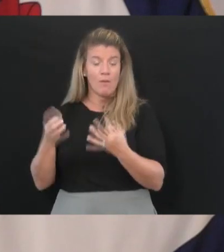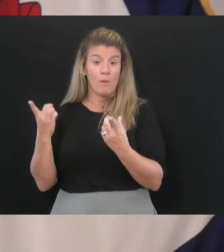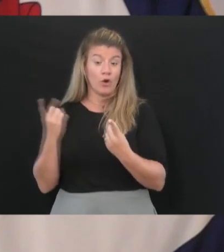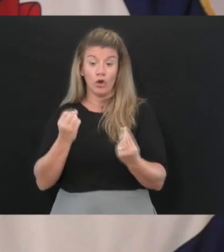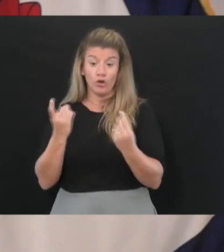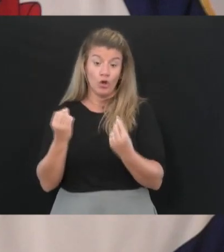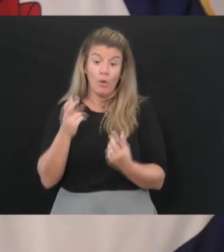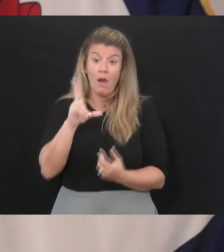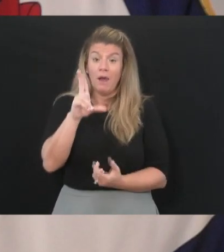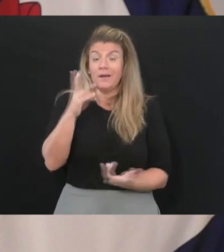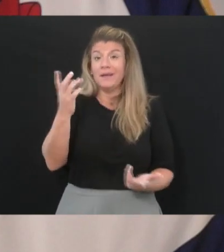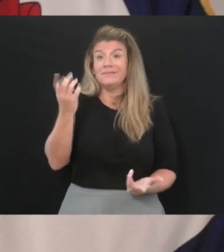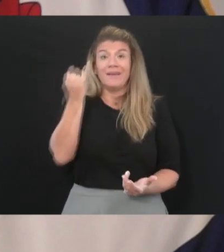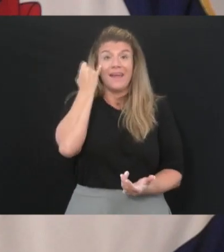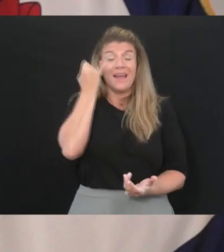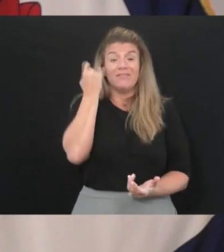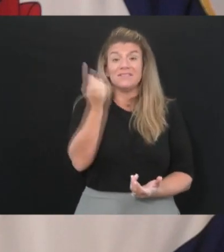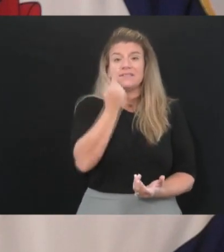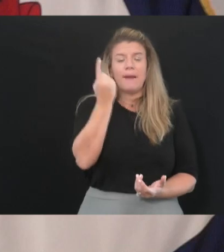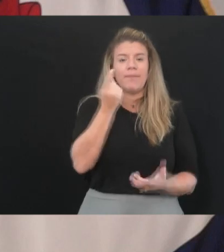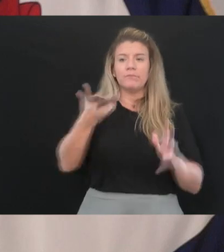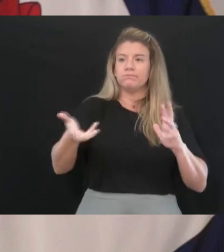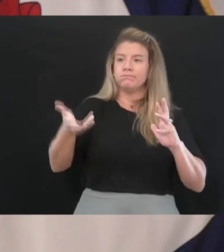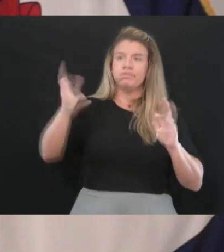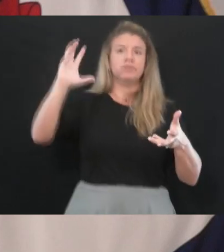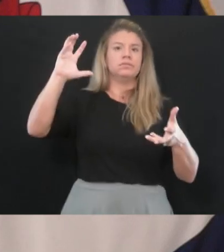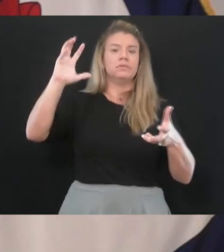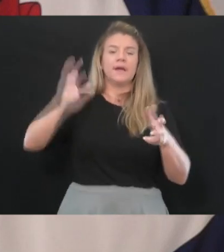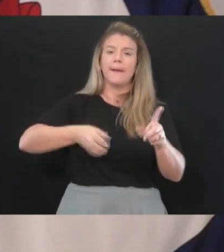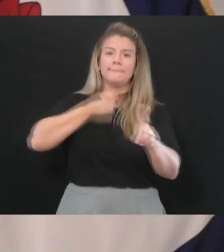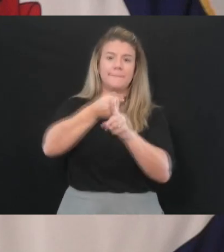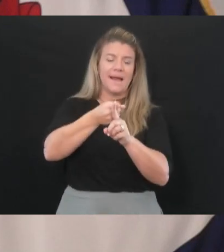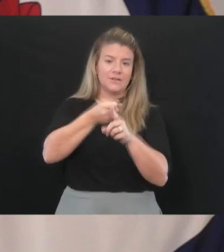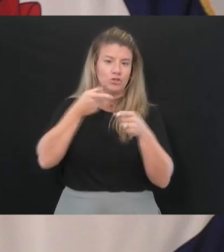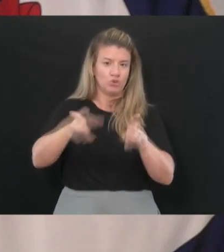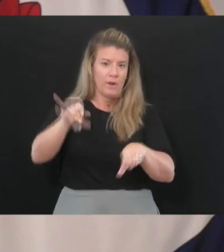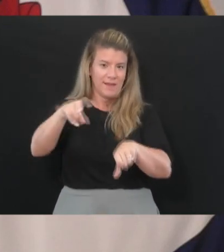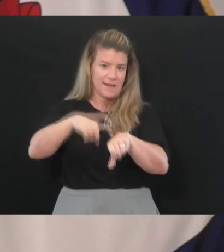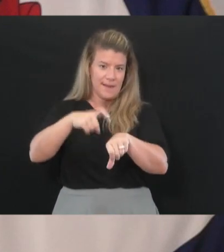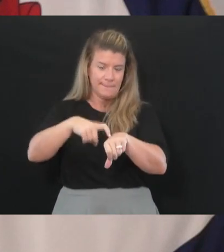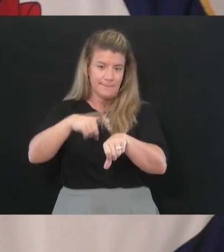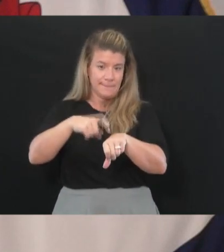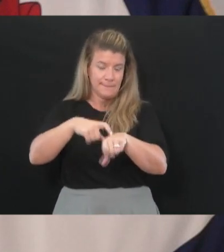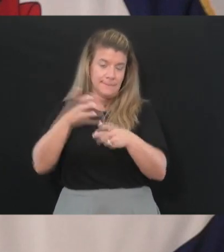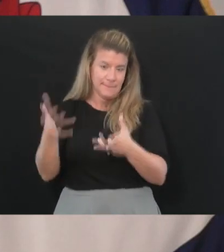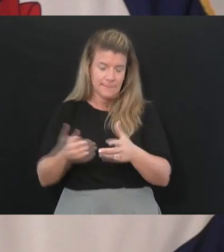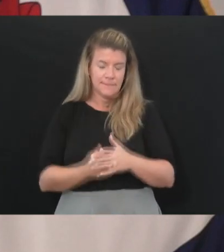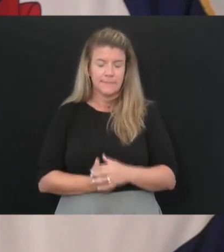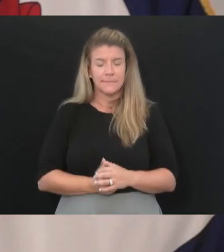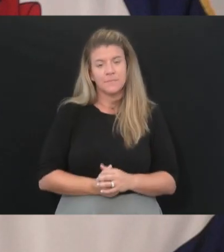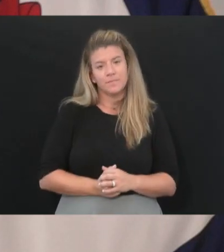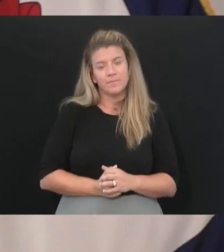have, you know, some catastrophic event that happens in that time period. But